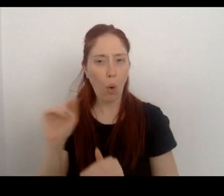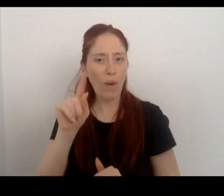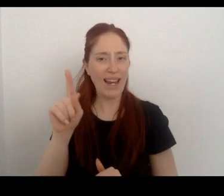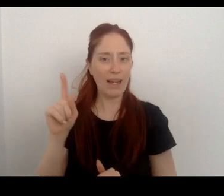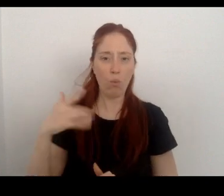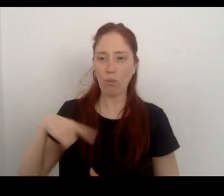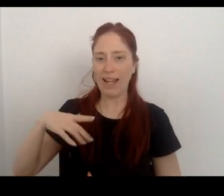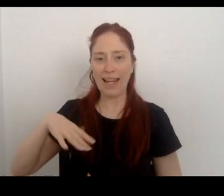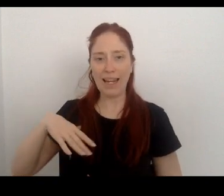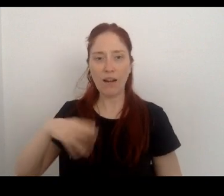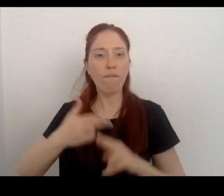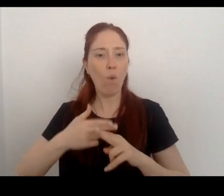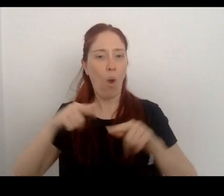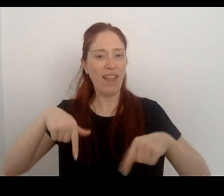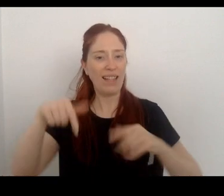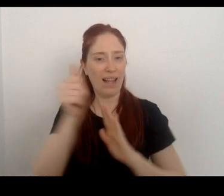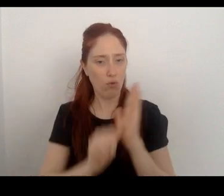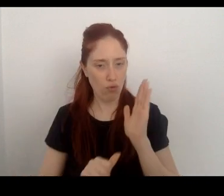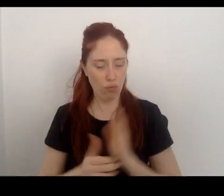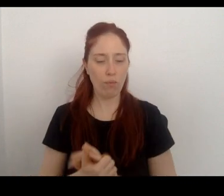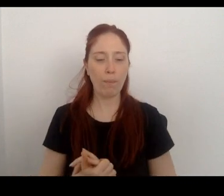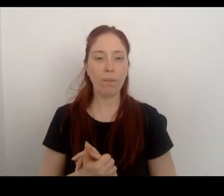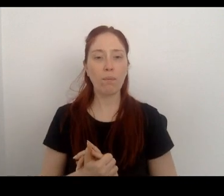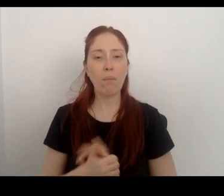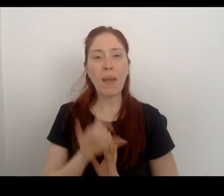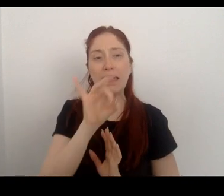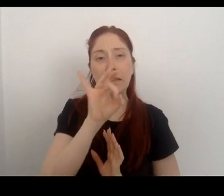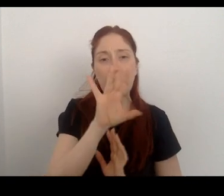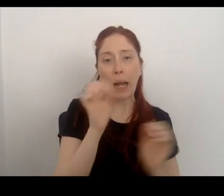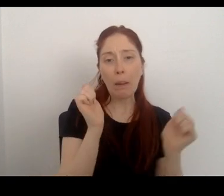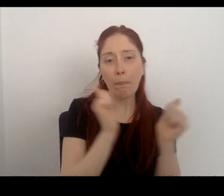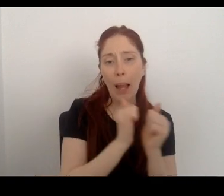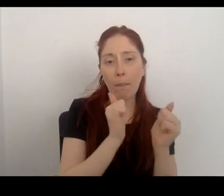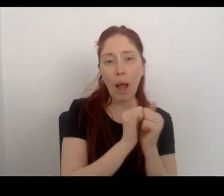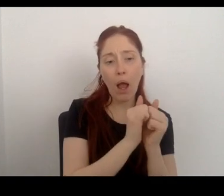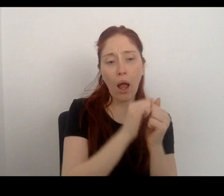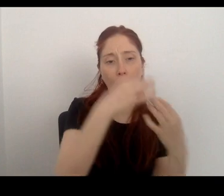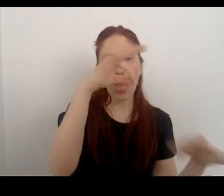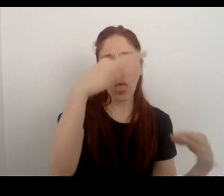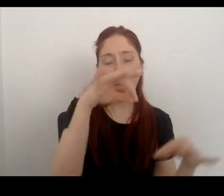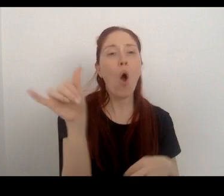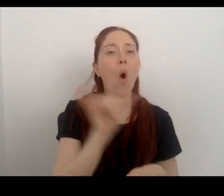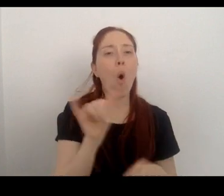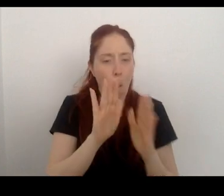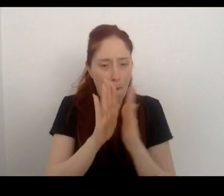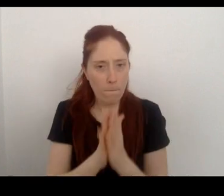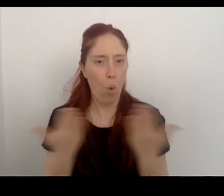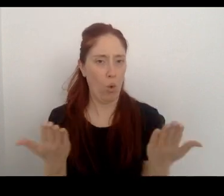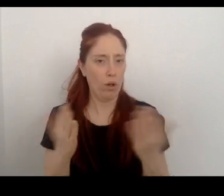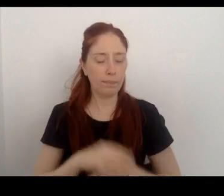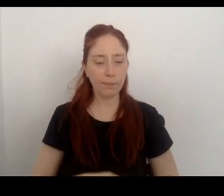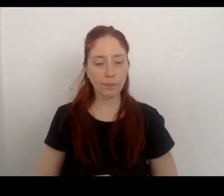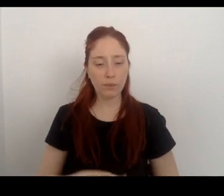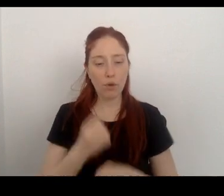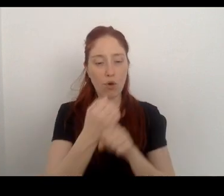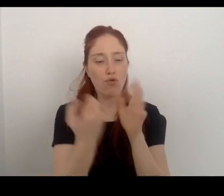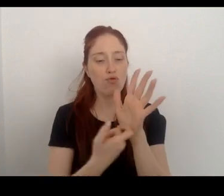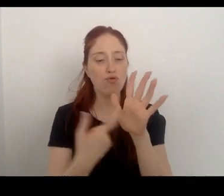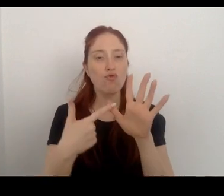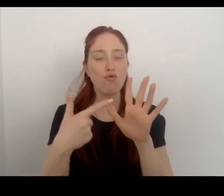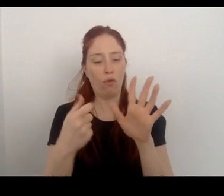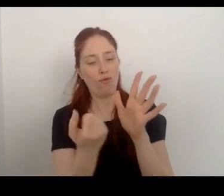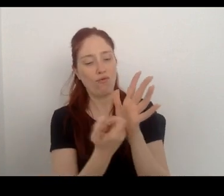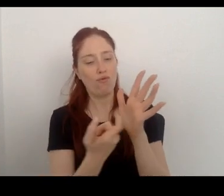of paper or a sketchbook, some graphite pencils, and we've got some coloured pencils in the second